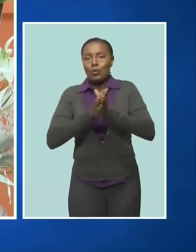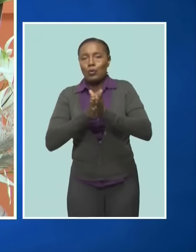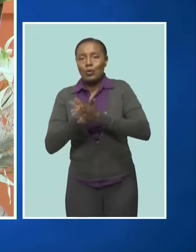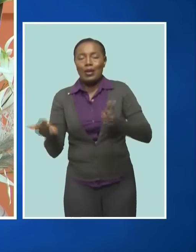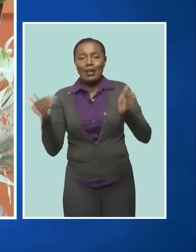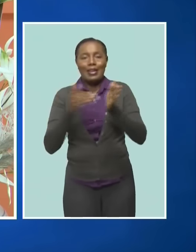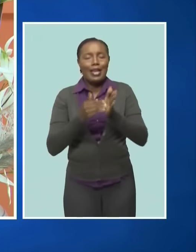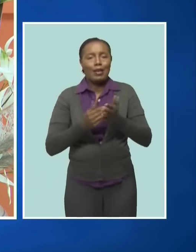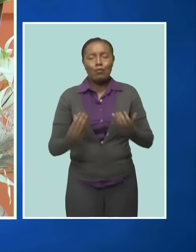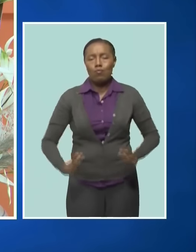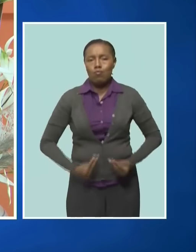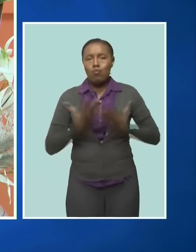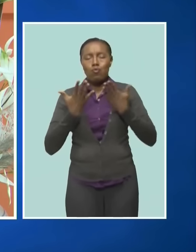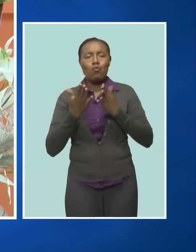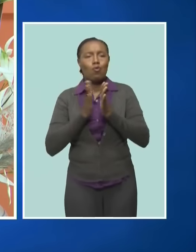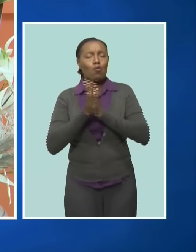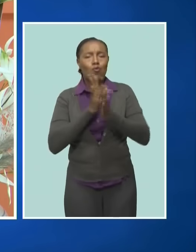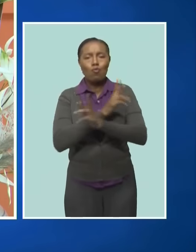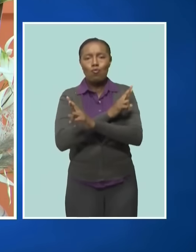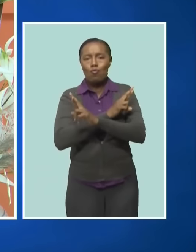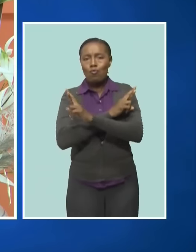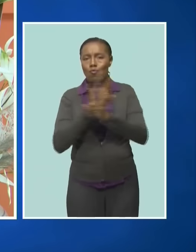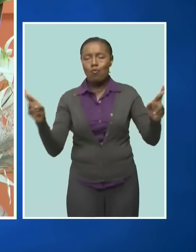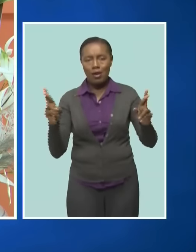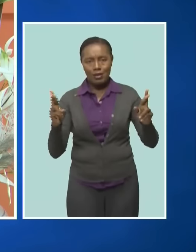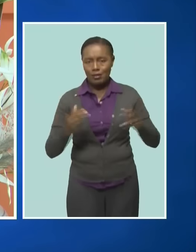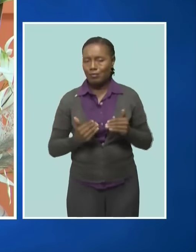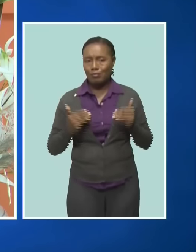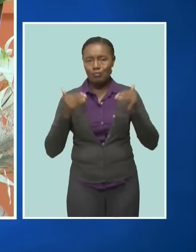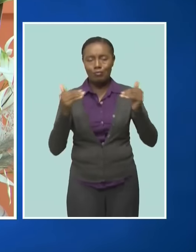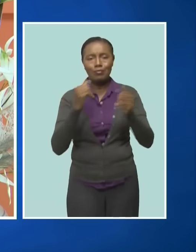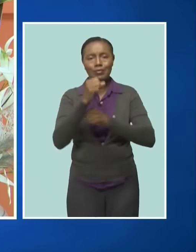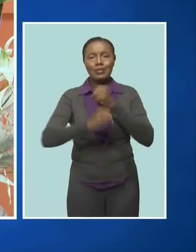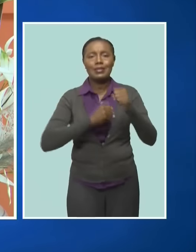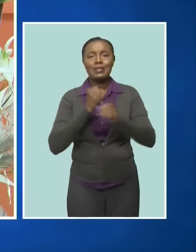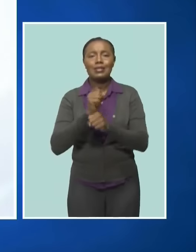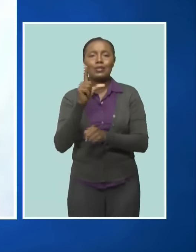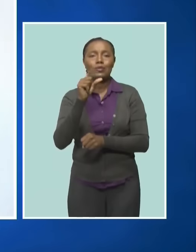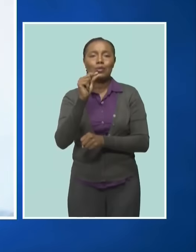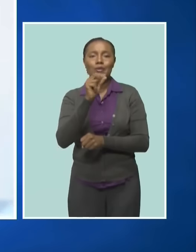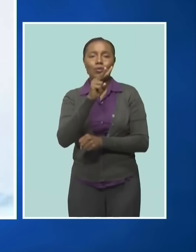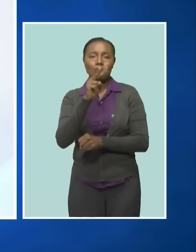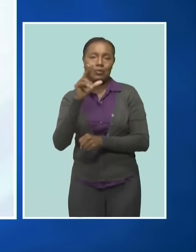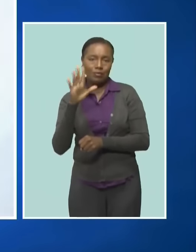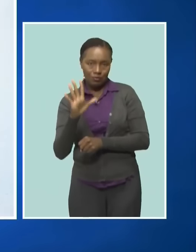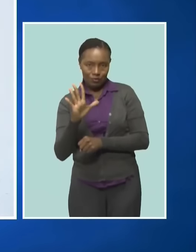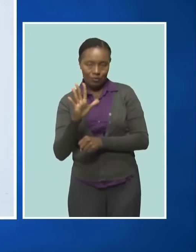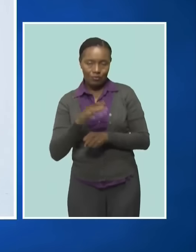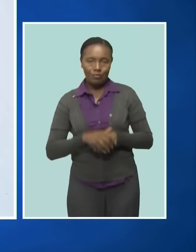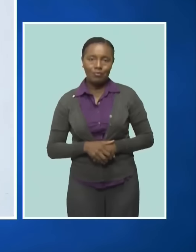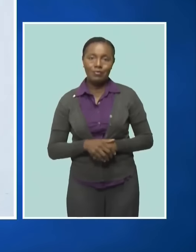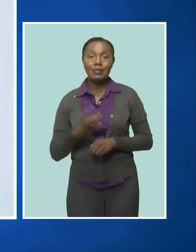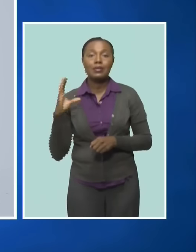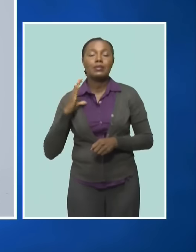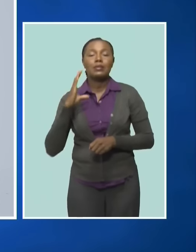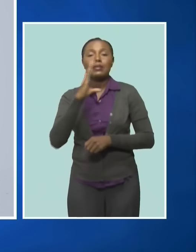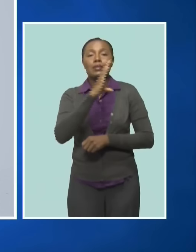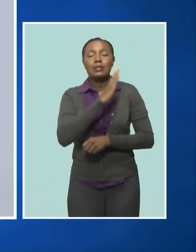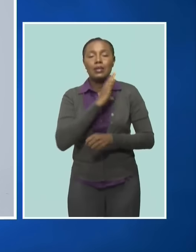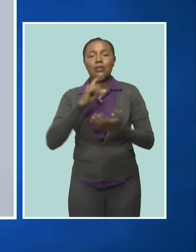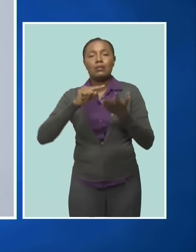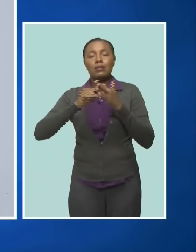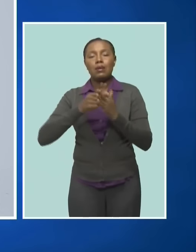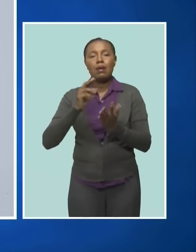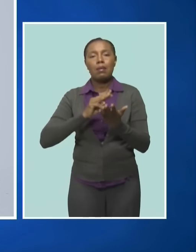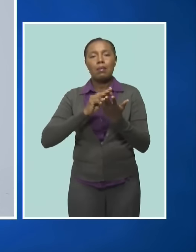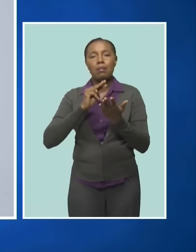high spirit to take on the year 2025. The CARIFA Congress will run from May 11th